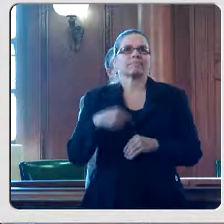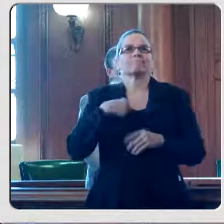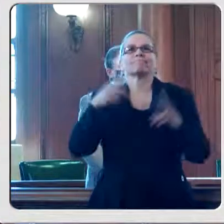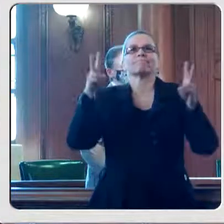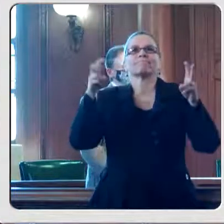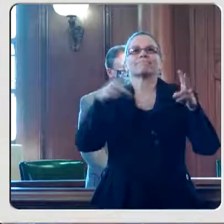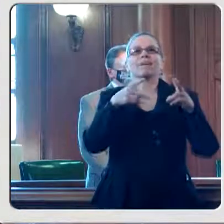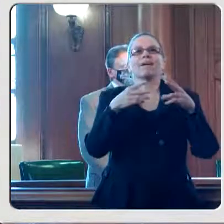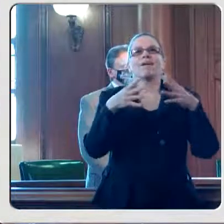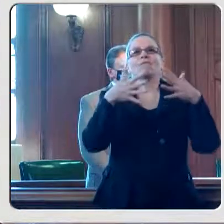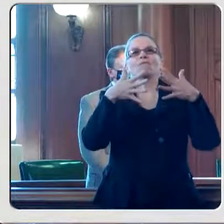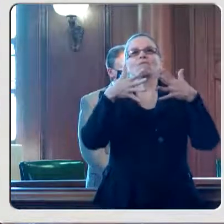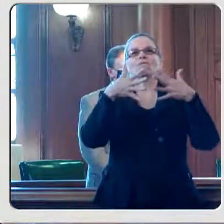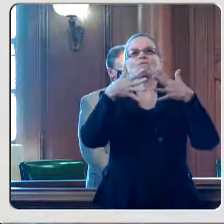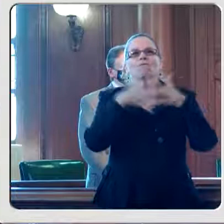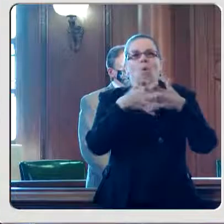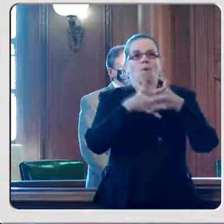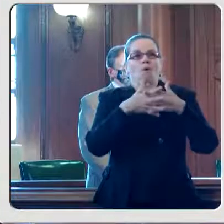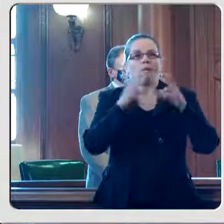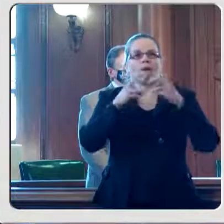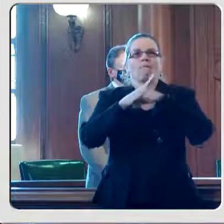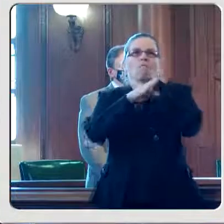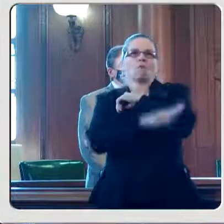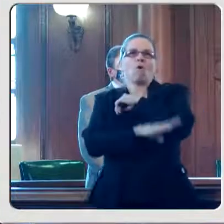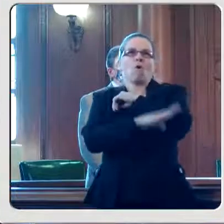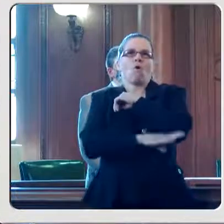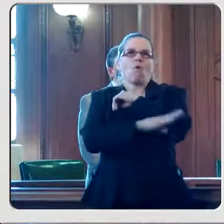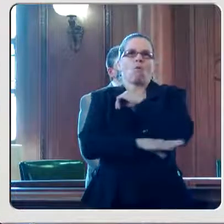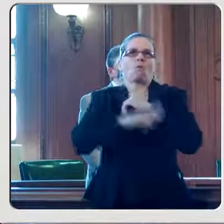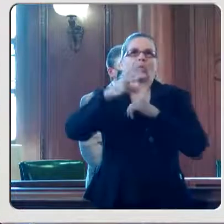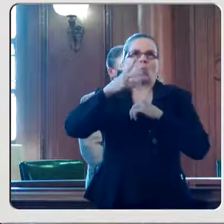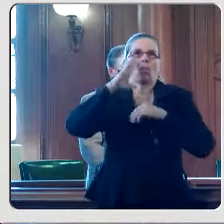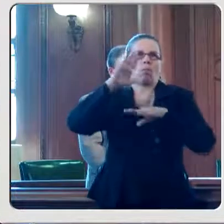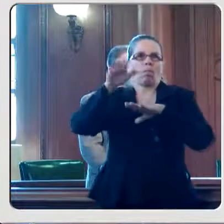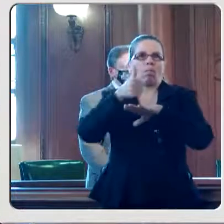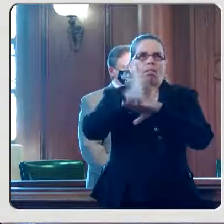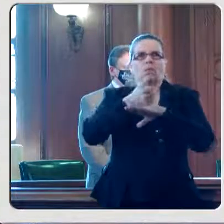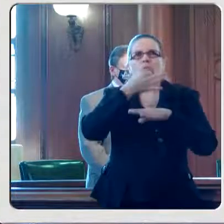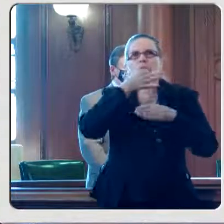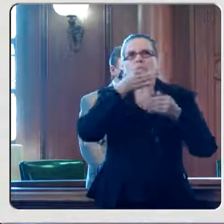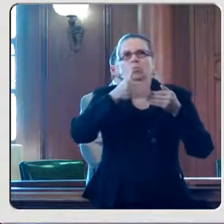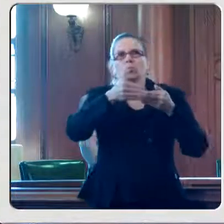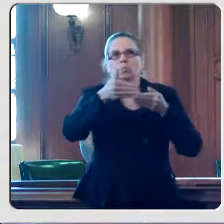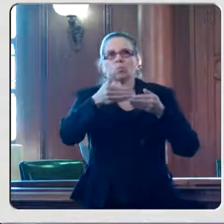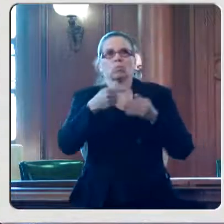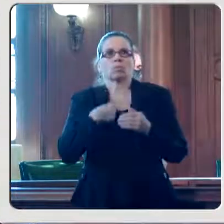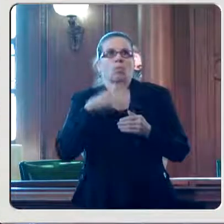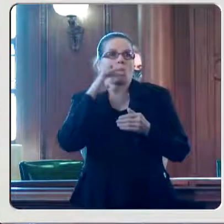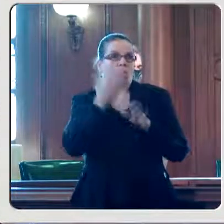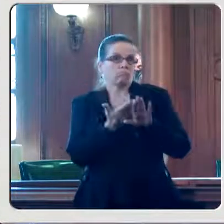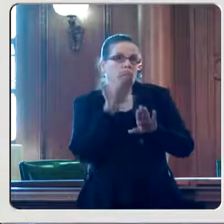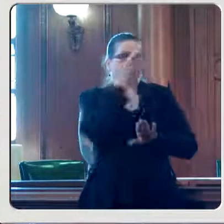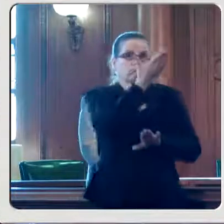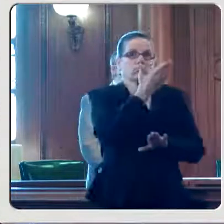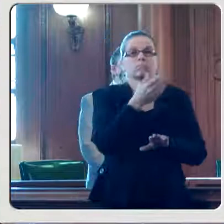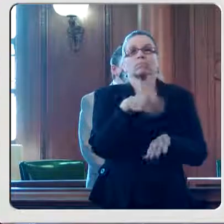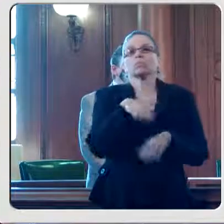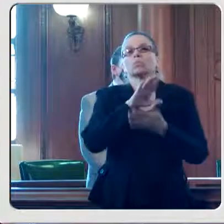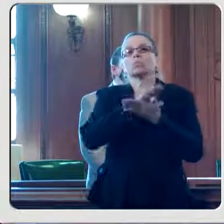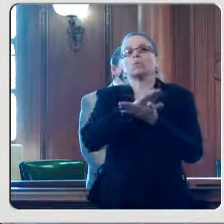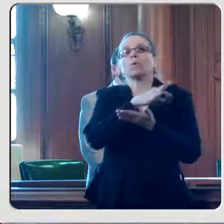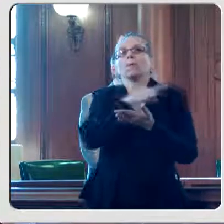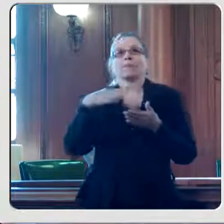And given our track record, we're going to be bringing that forward to the school committee to take a look at. But with this